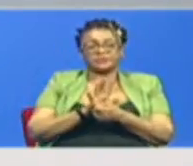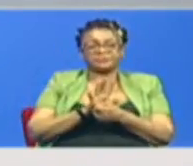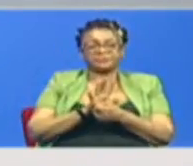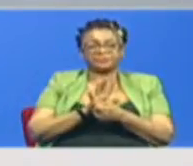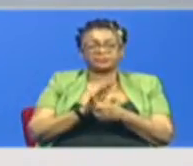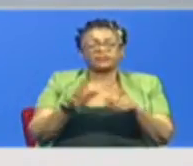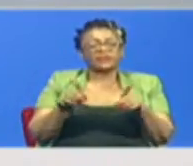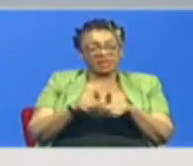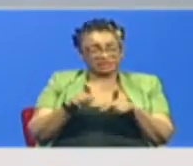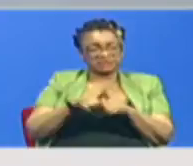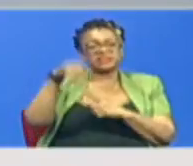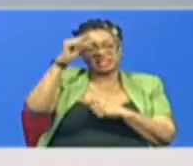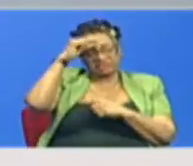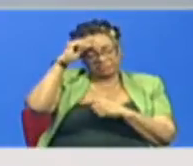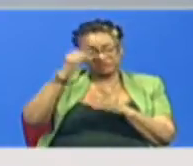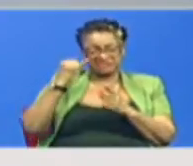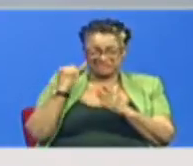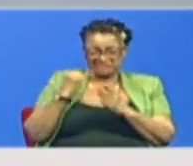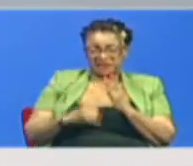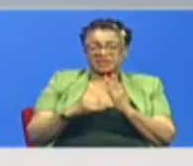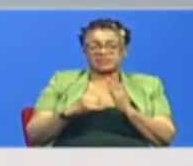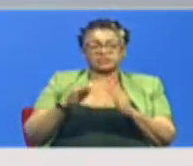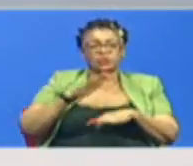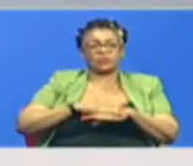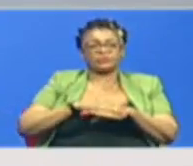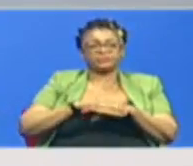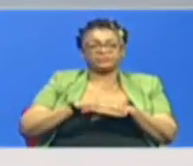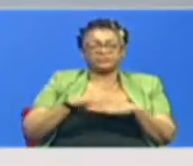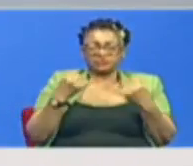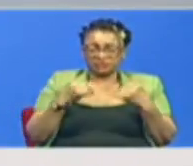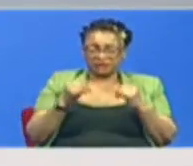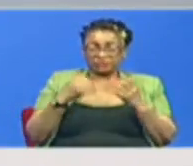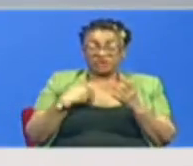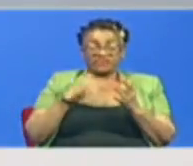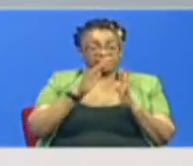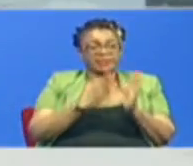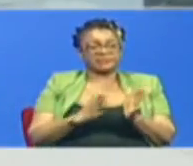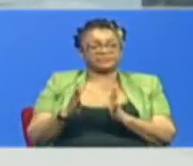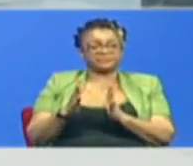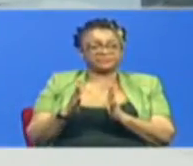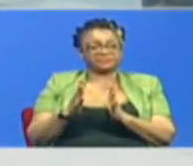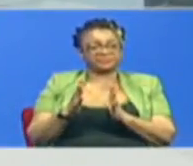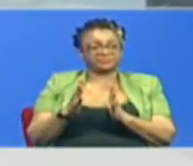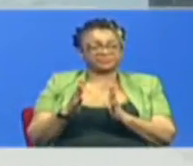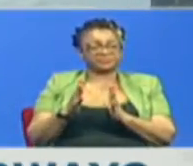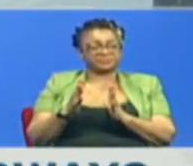the government finalizes on a re-nationalization plan.